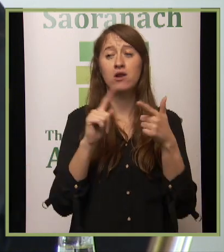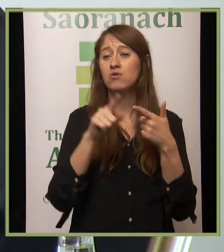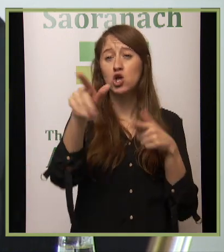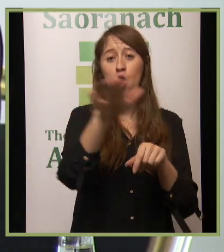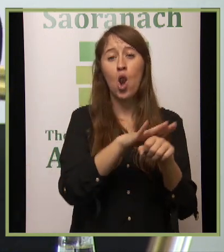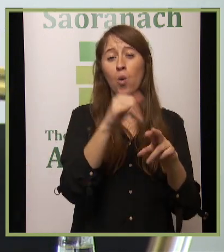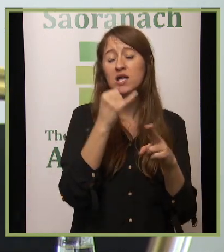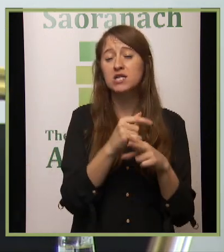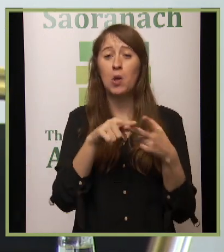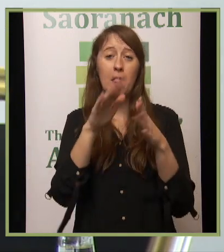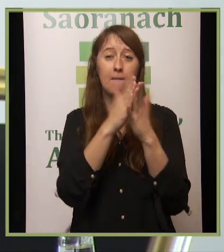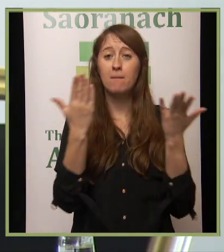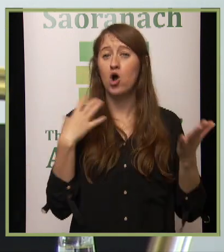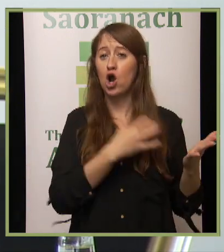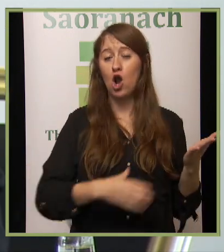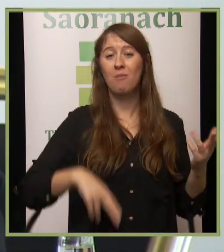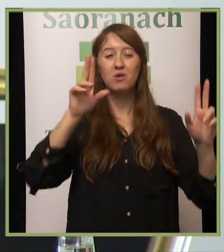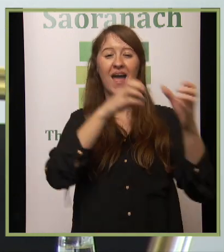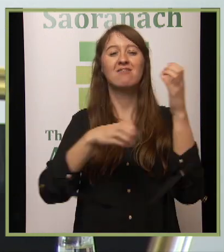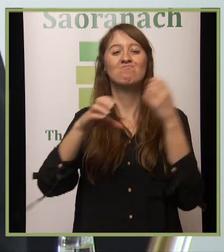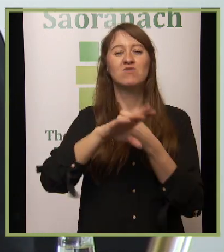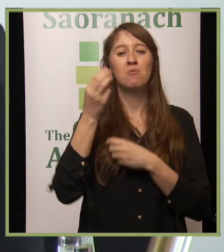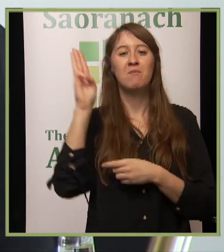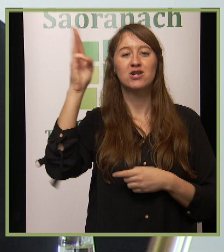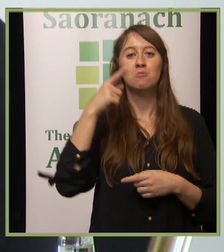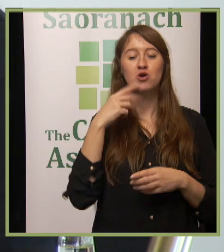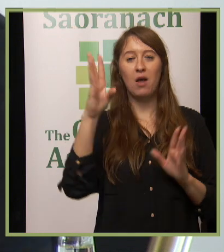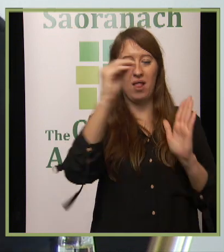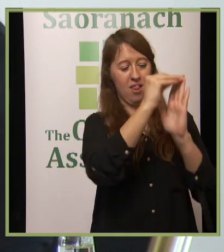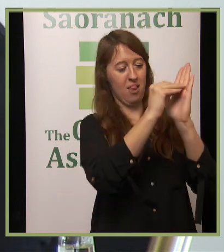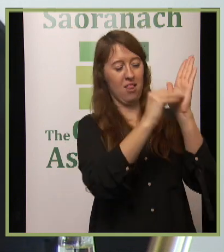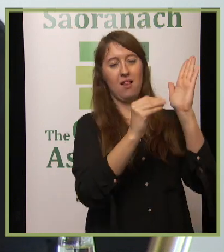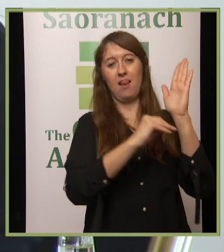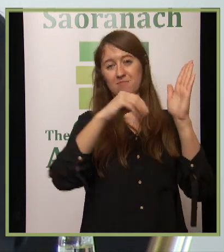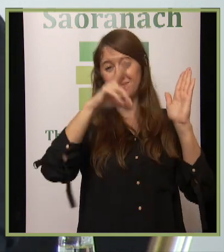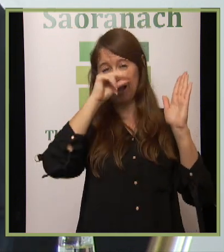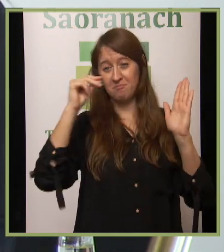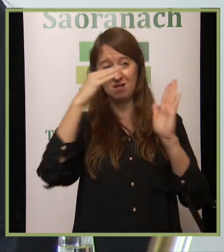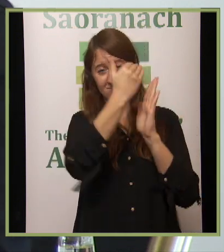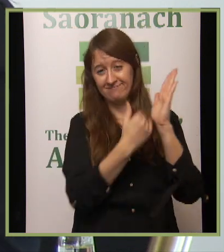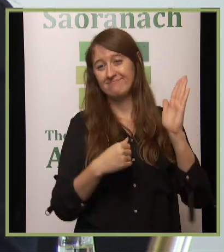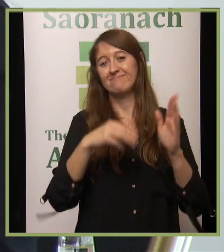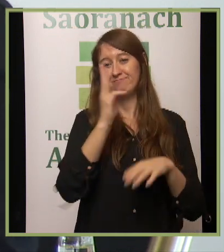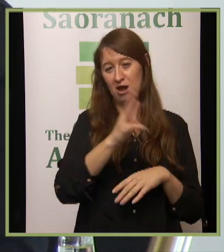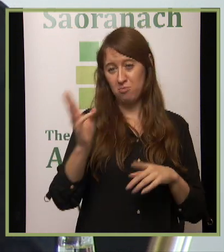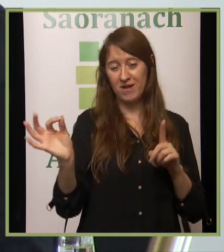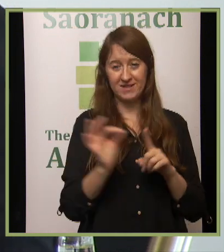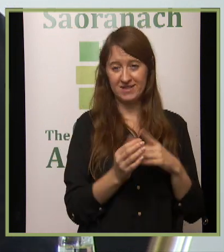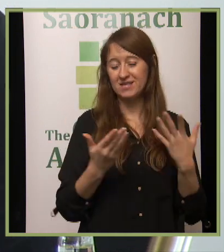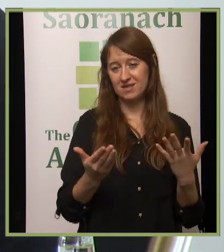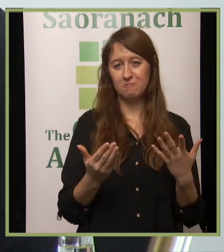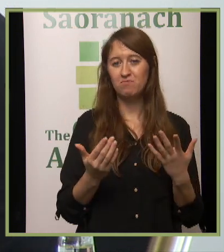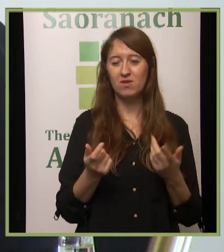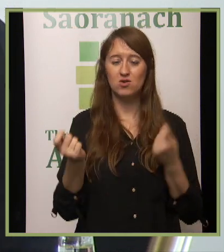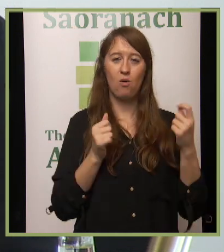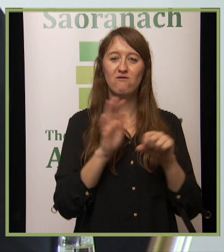club, put in your own photographs, but I'll suggest something that I think might be useful as a starting place to do